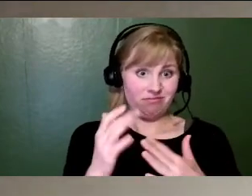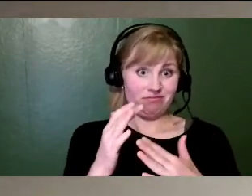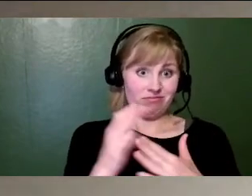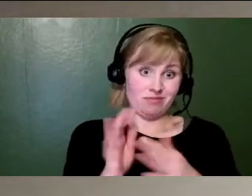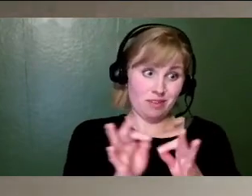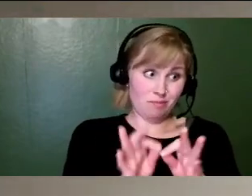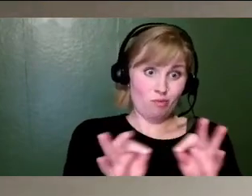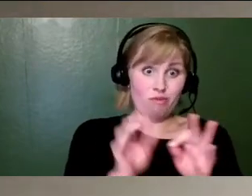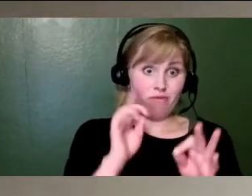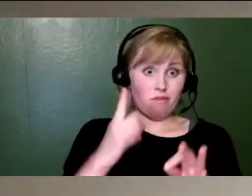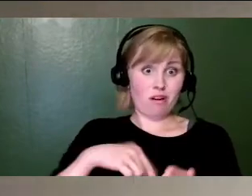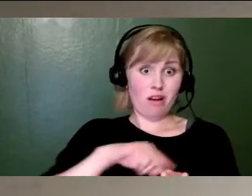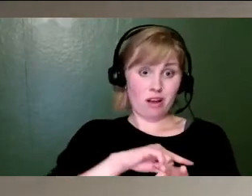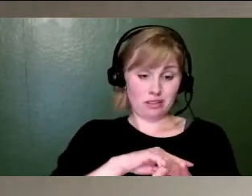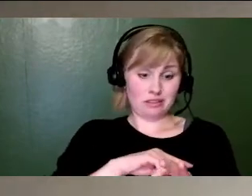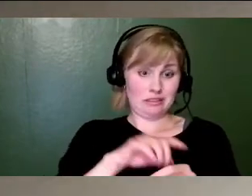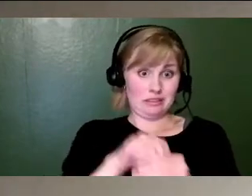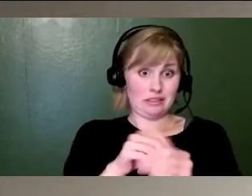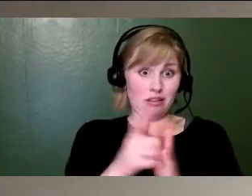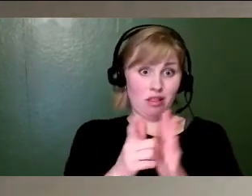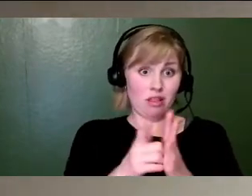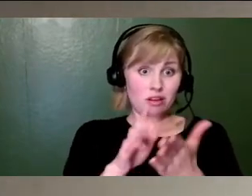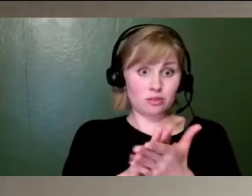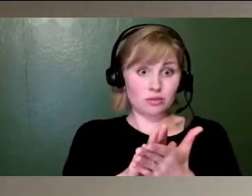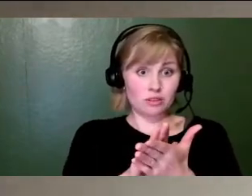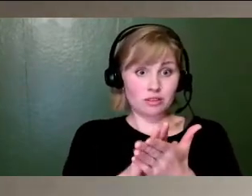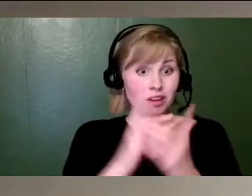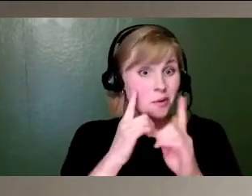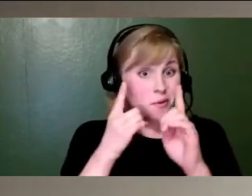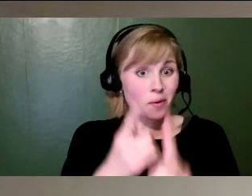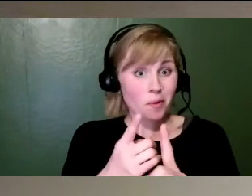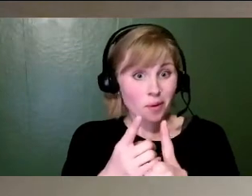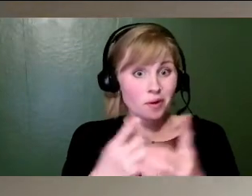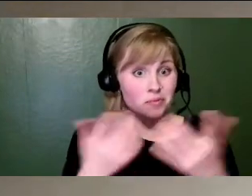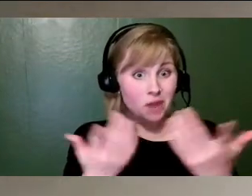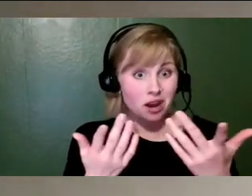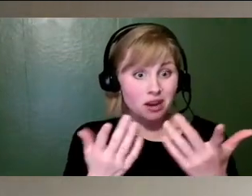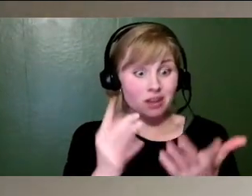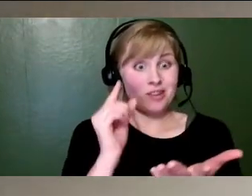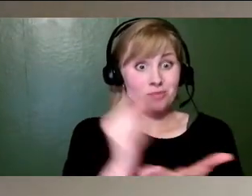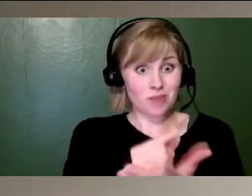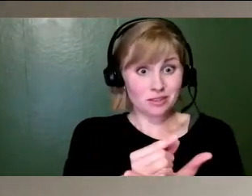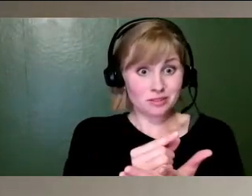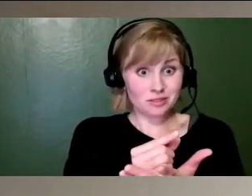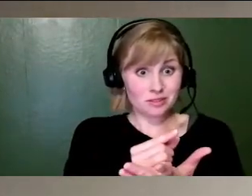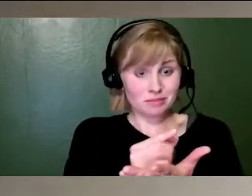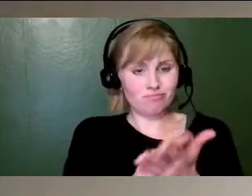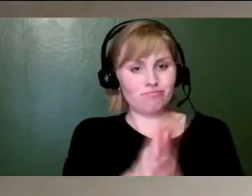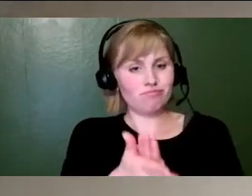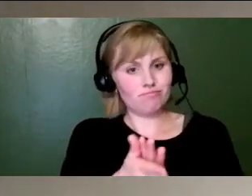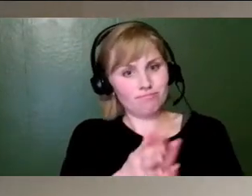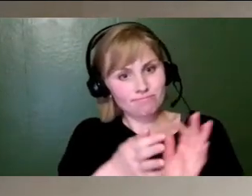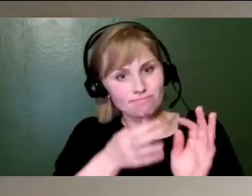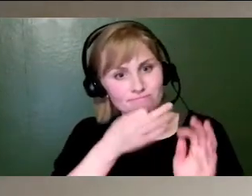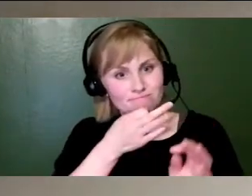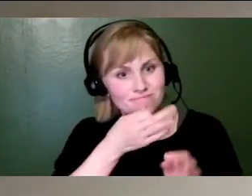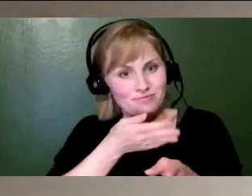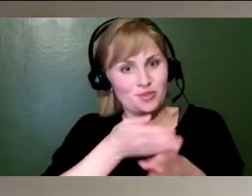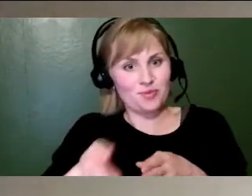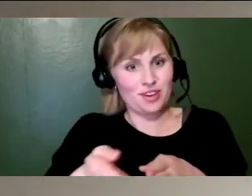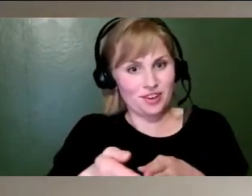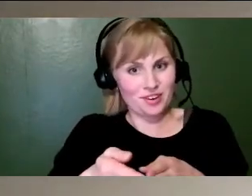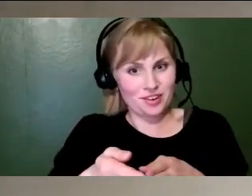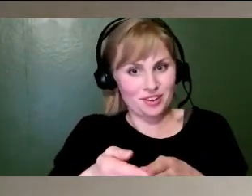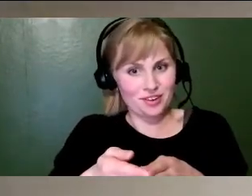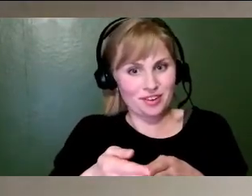fulfilling careers, like many of you have now. And my year is the first cycle of recruitment in this new